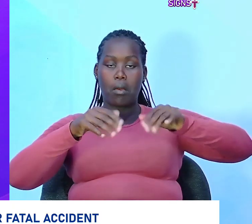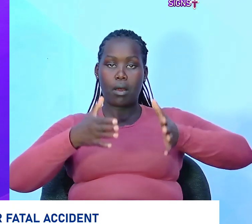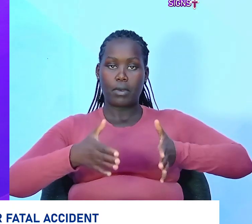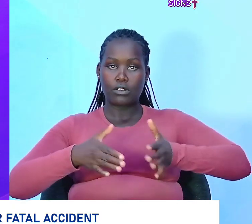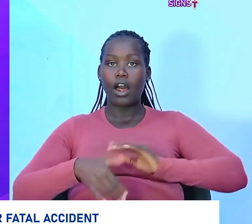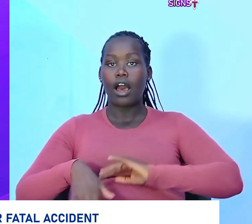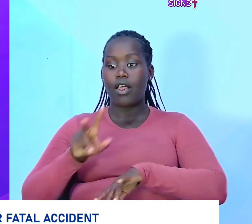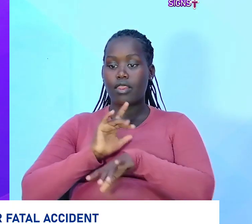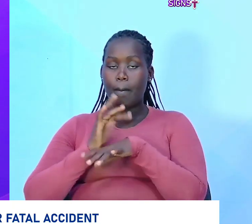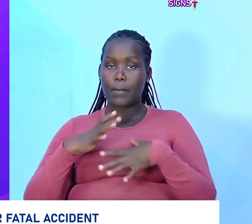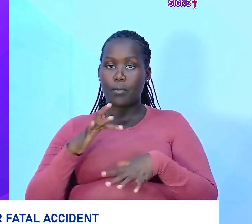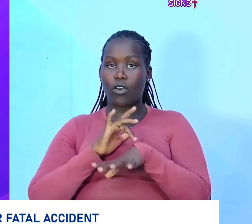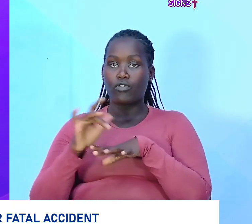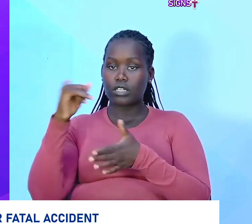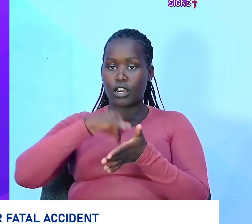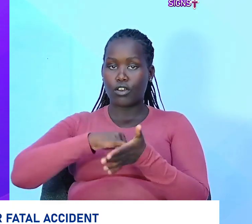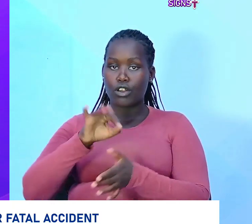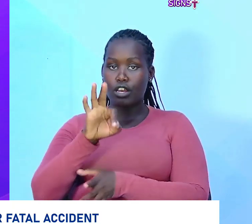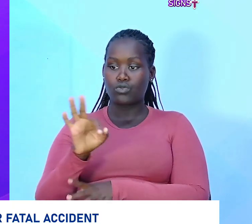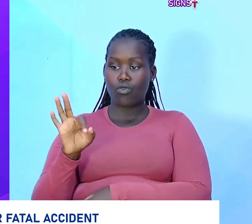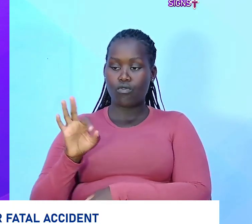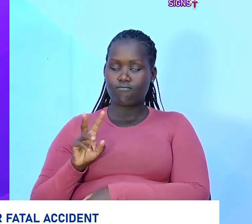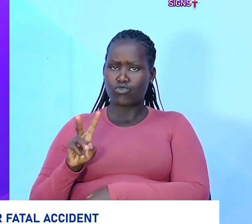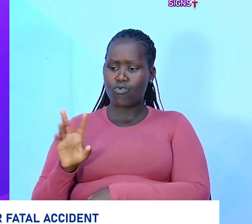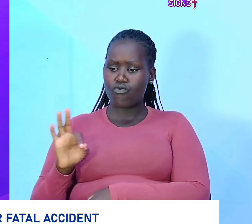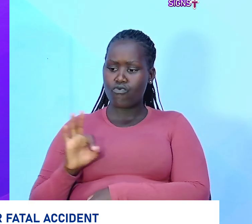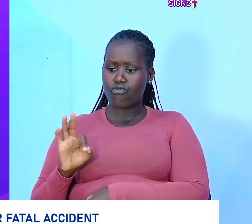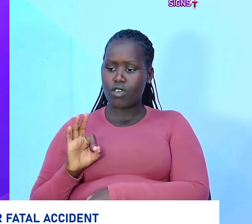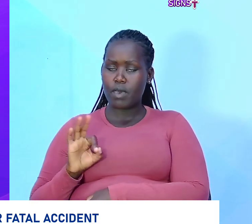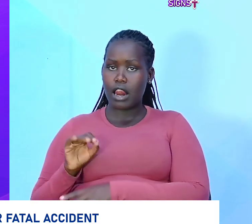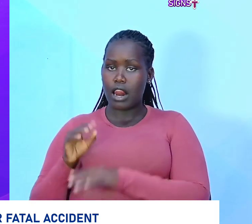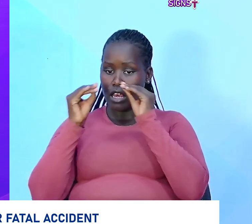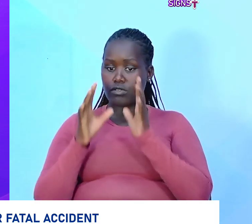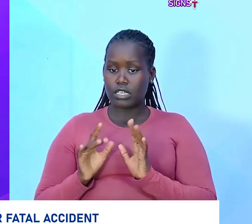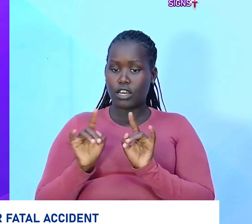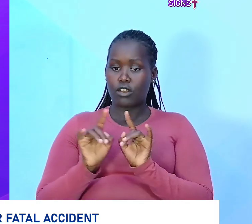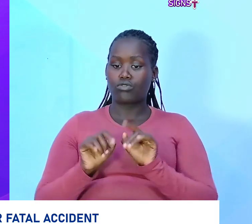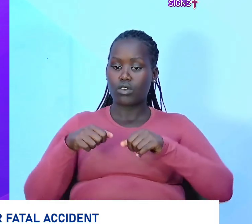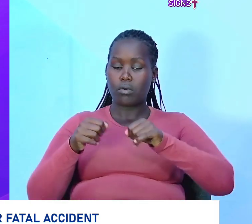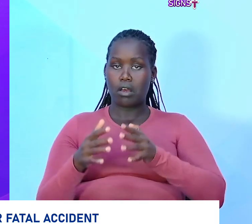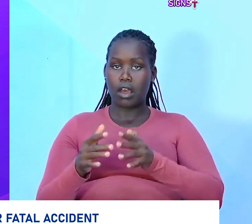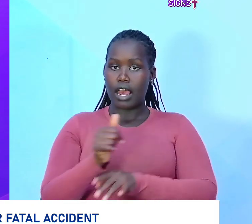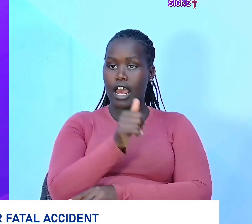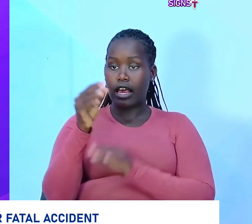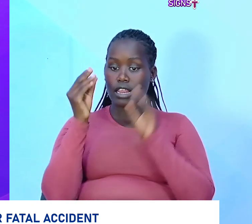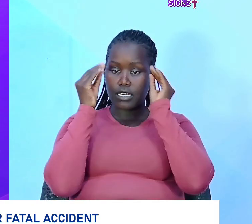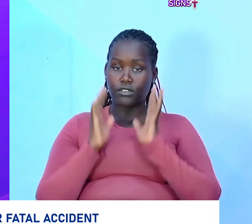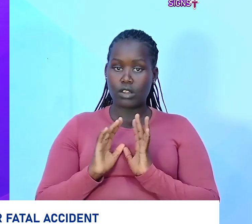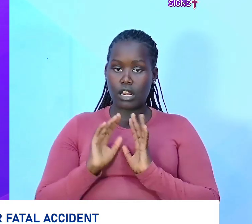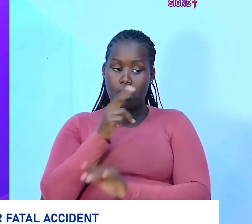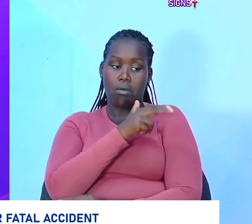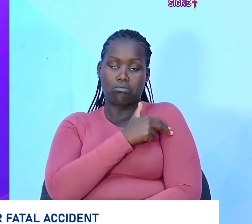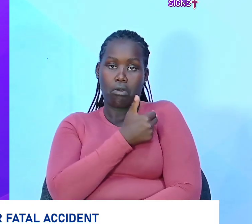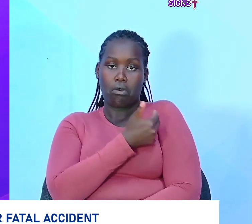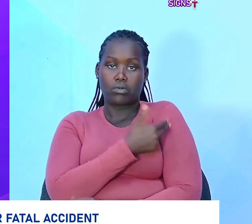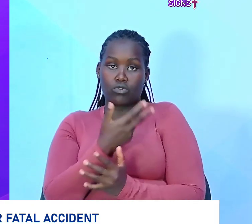The victims included 2 female students and the motorcycle operator, while another student remained hospitalized